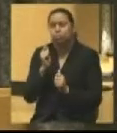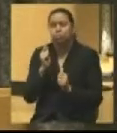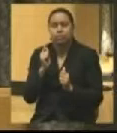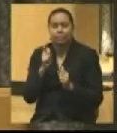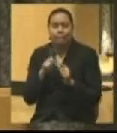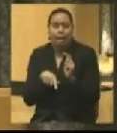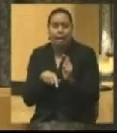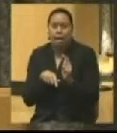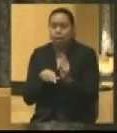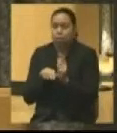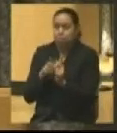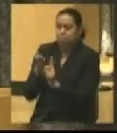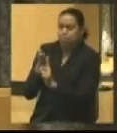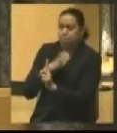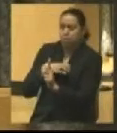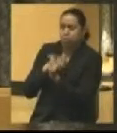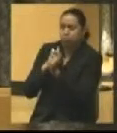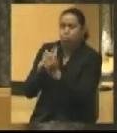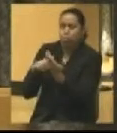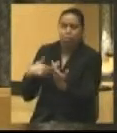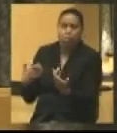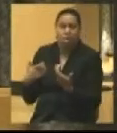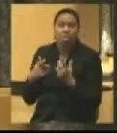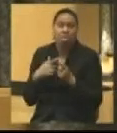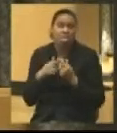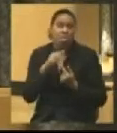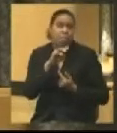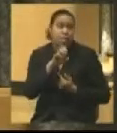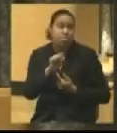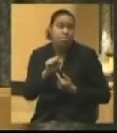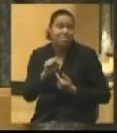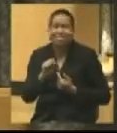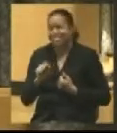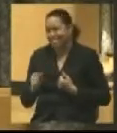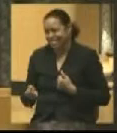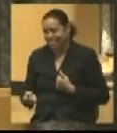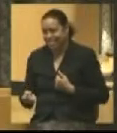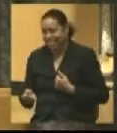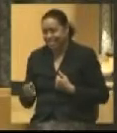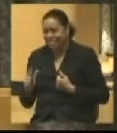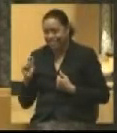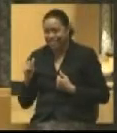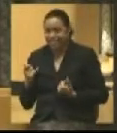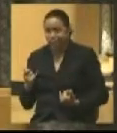its will through Congress, you're in a messy situation. So I just want to throw that